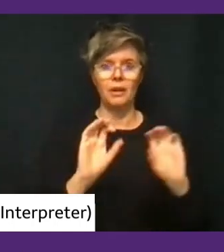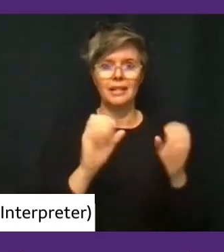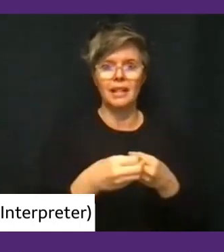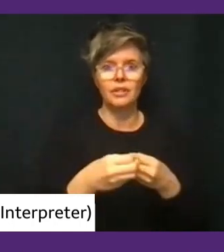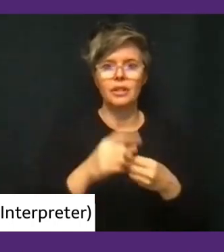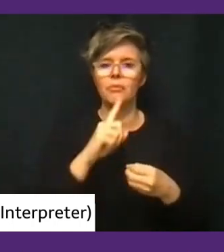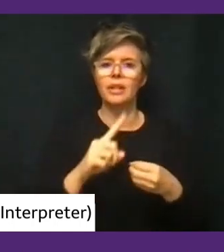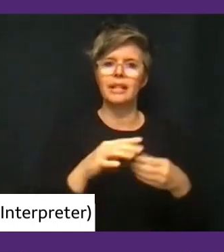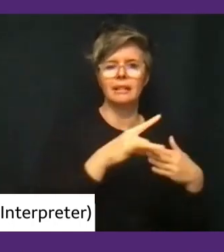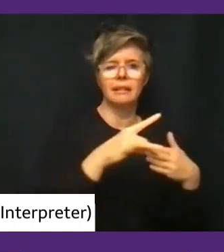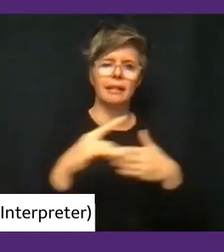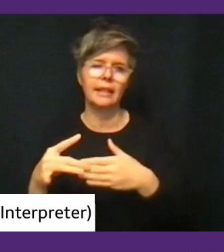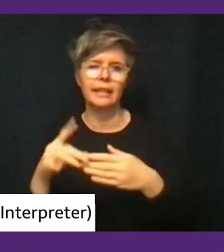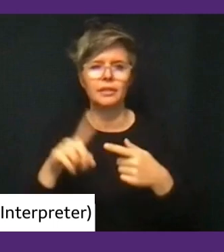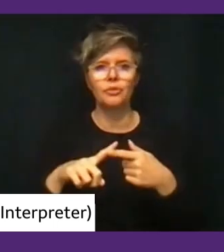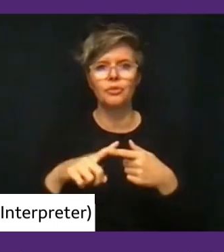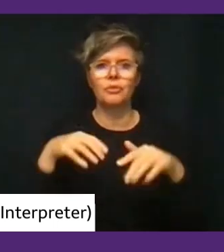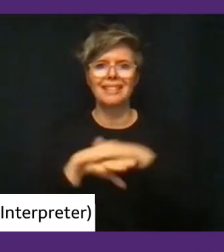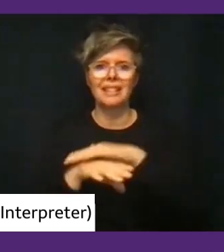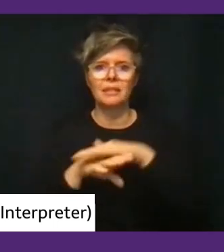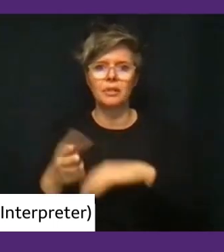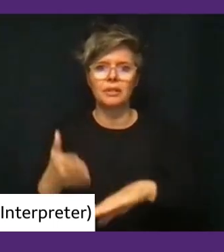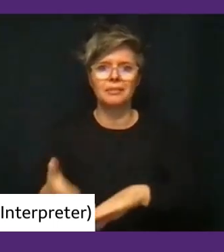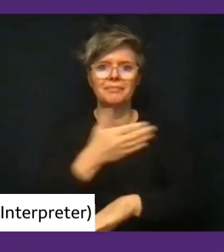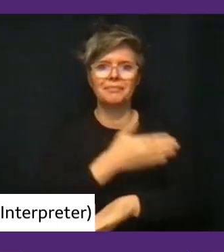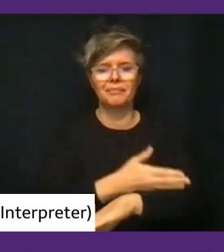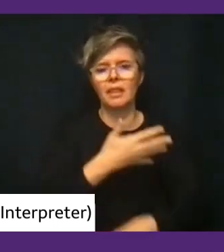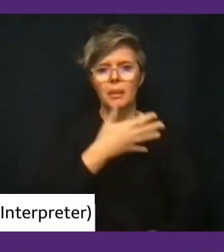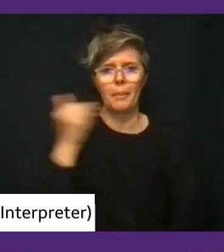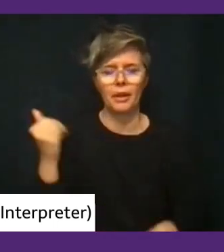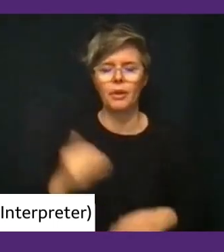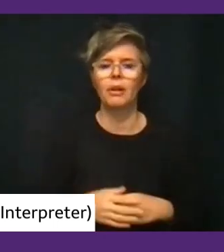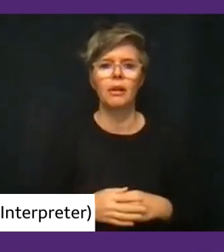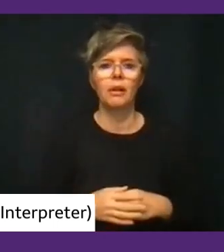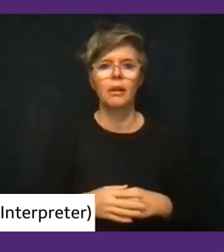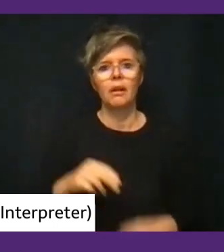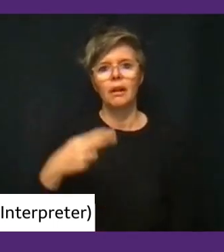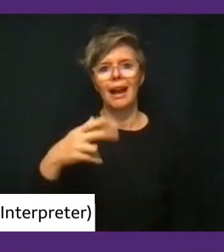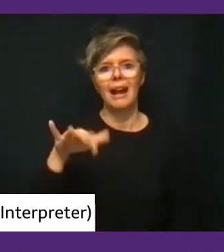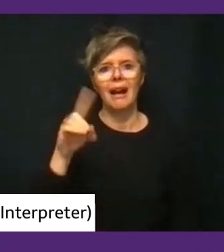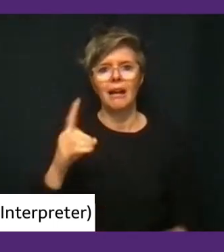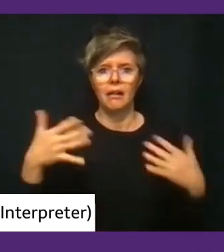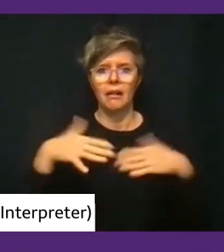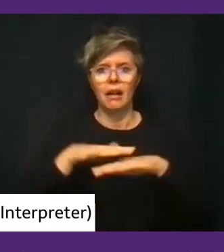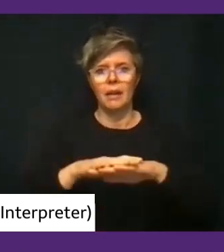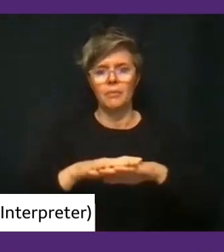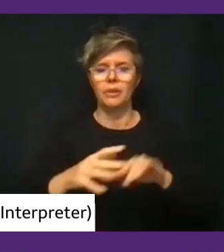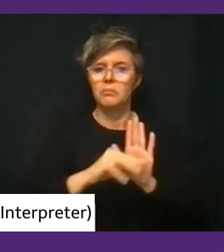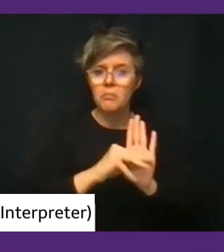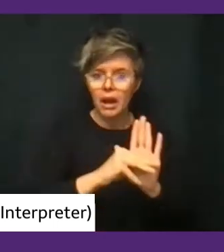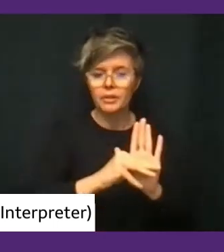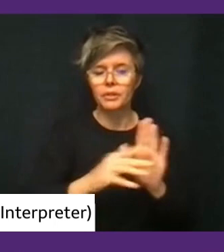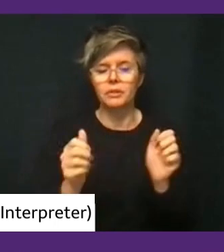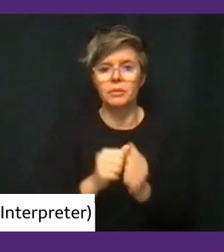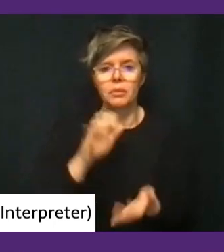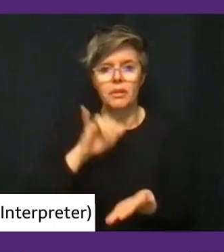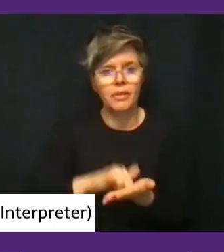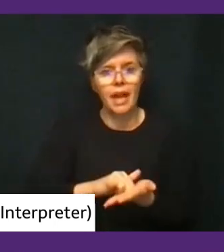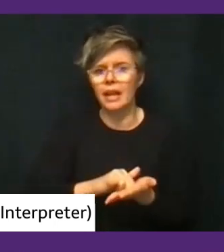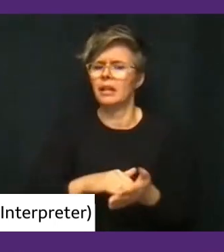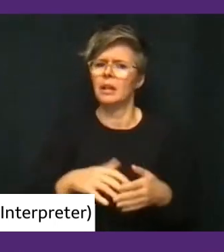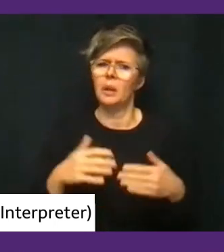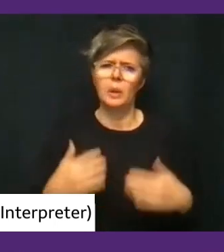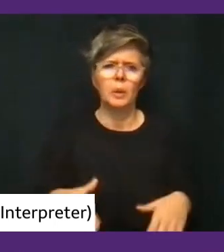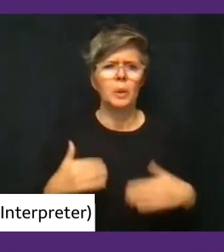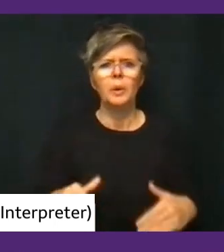And so I would agree, being able to have hybrid models and individuals who might otherwise not